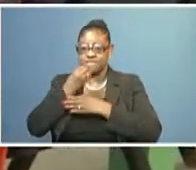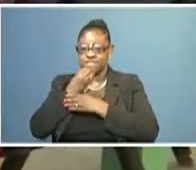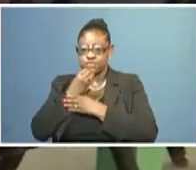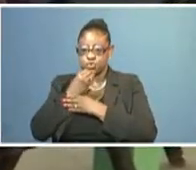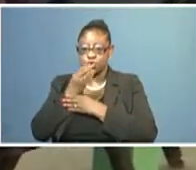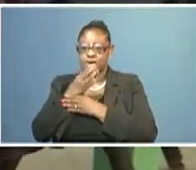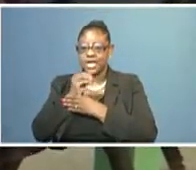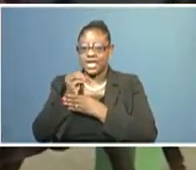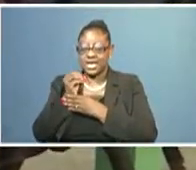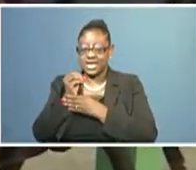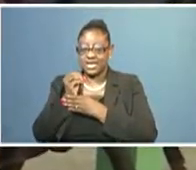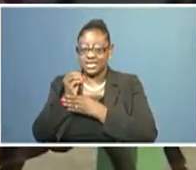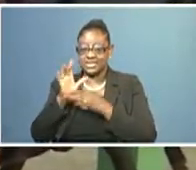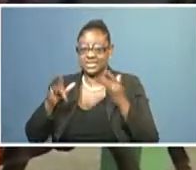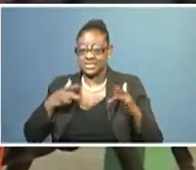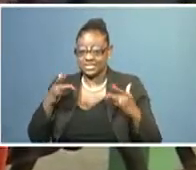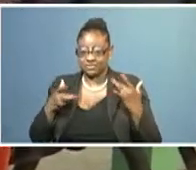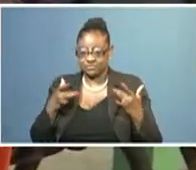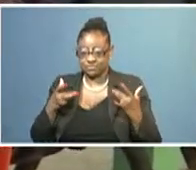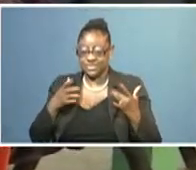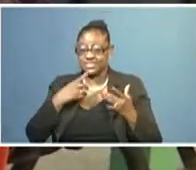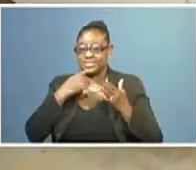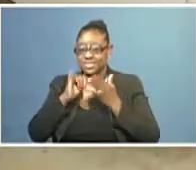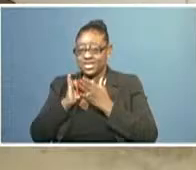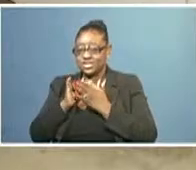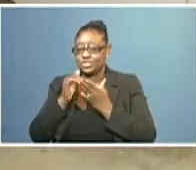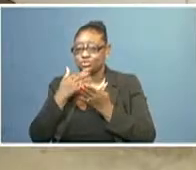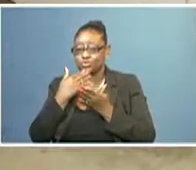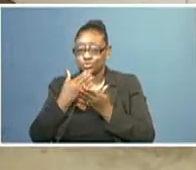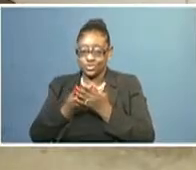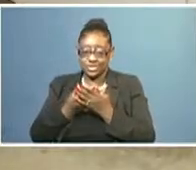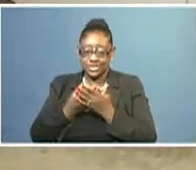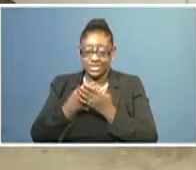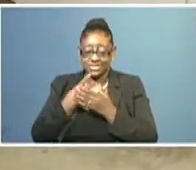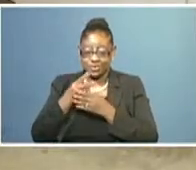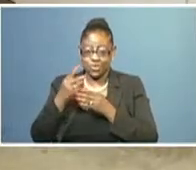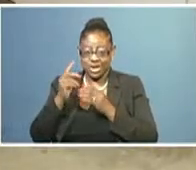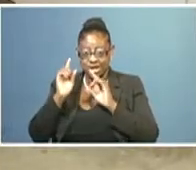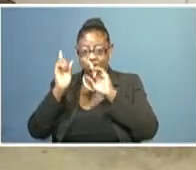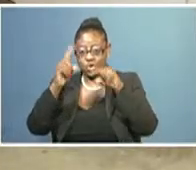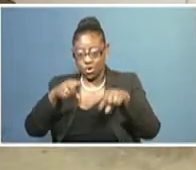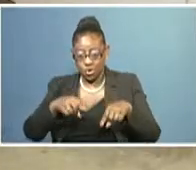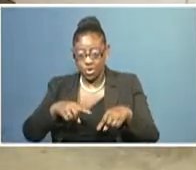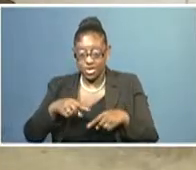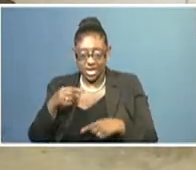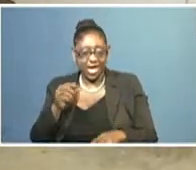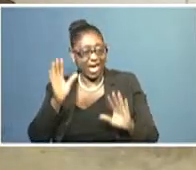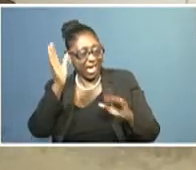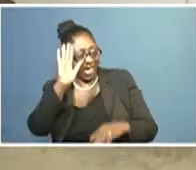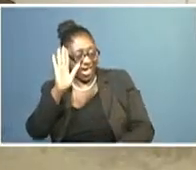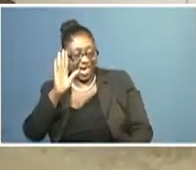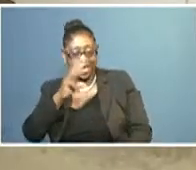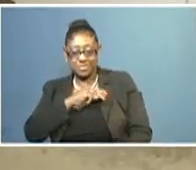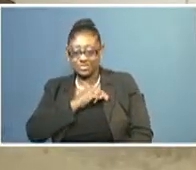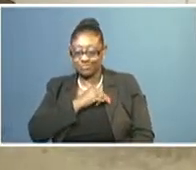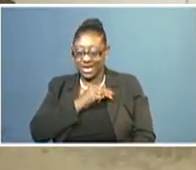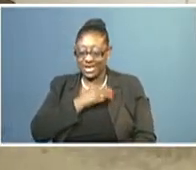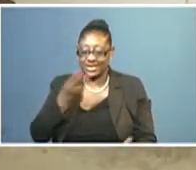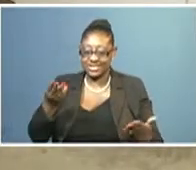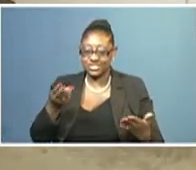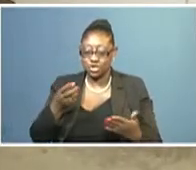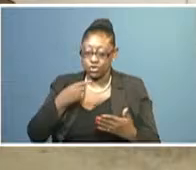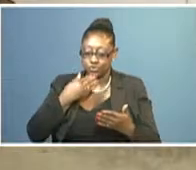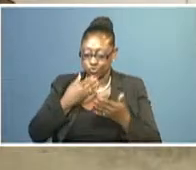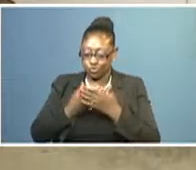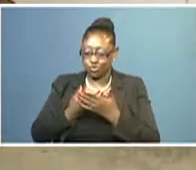nutrition. It's an enjoyable experience being able to see my students now, even if I go out, although they'll say, well, hey, Miss Minus or Miss Minus this,